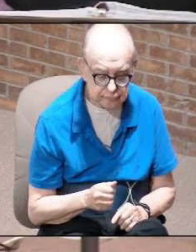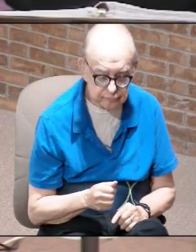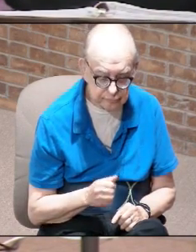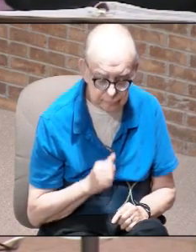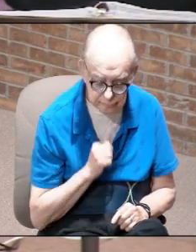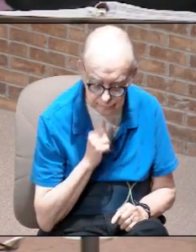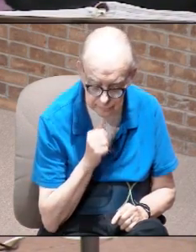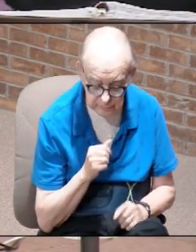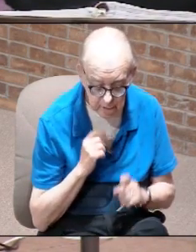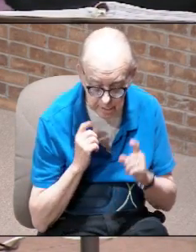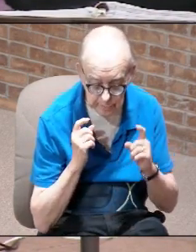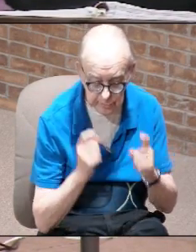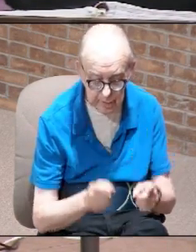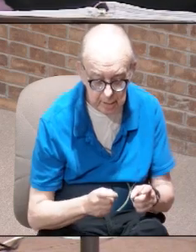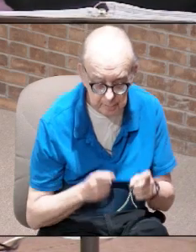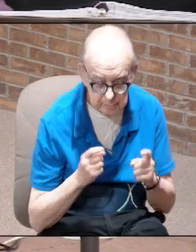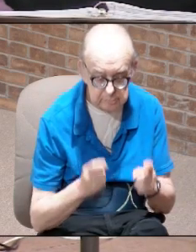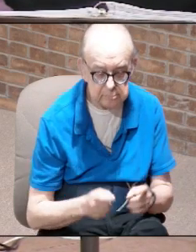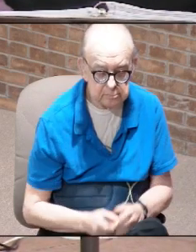a sin